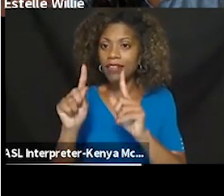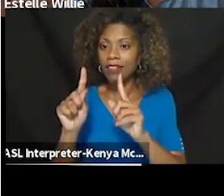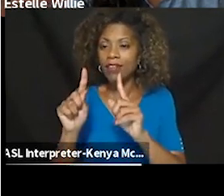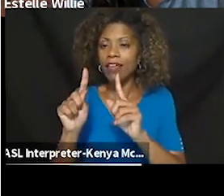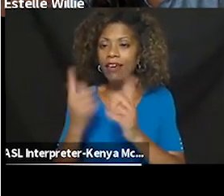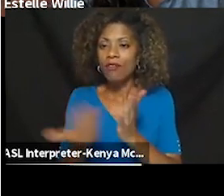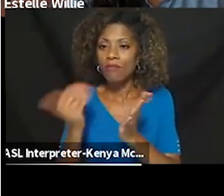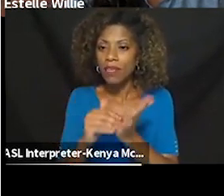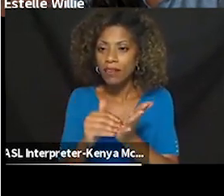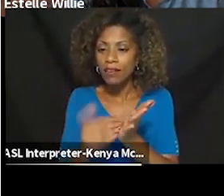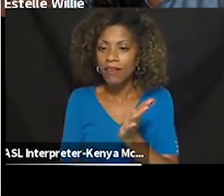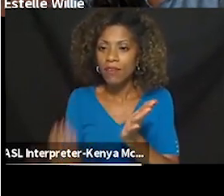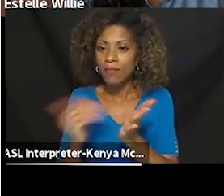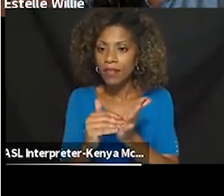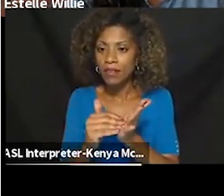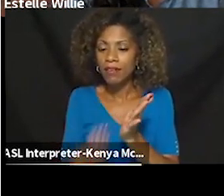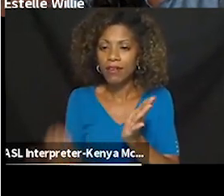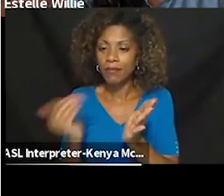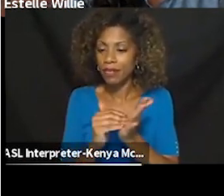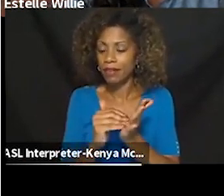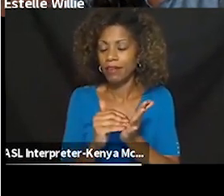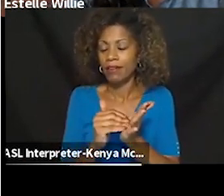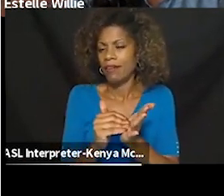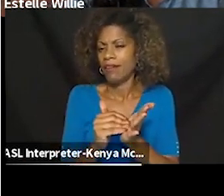we know from marketing and